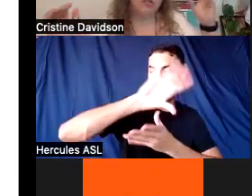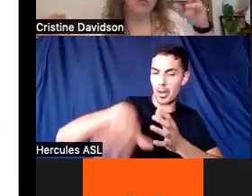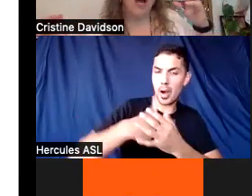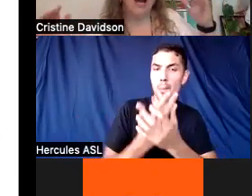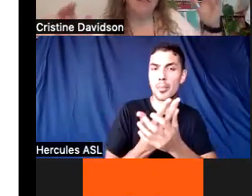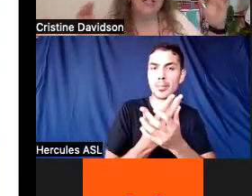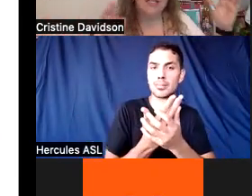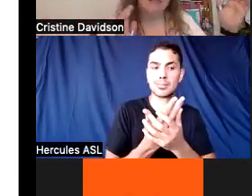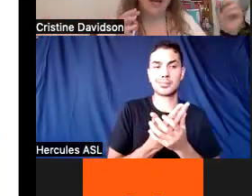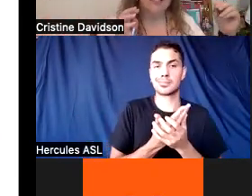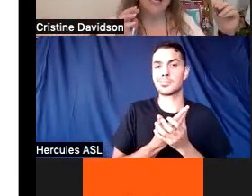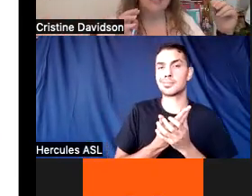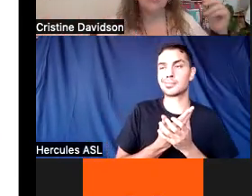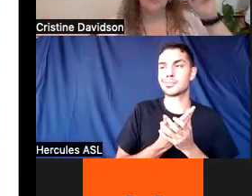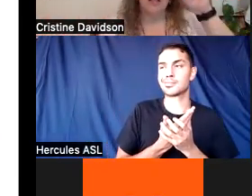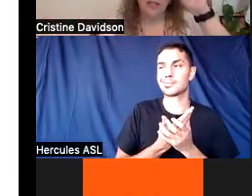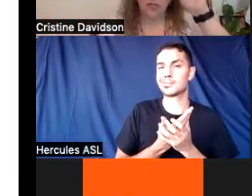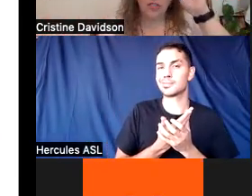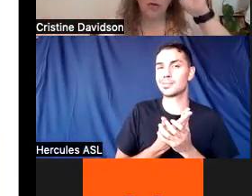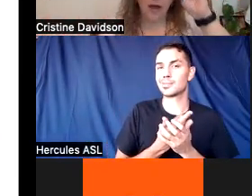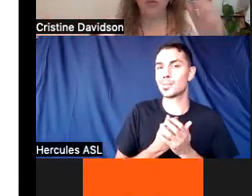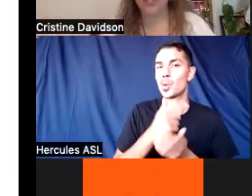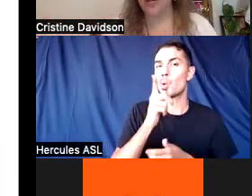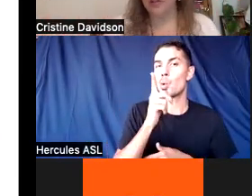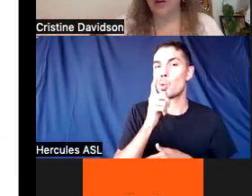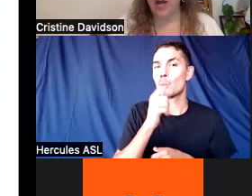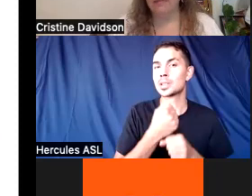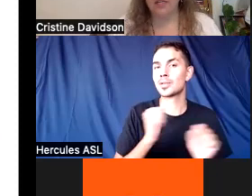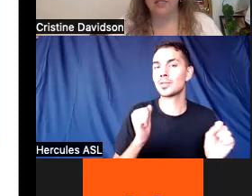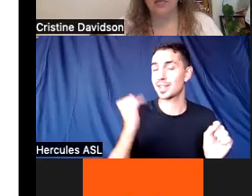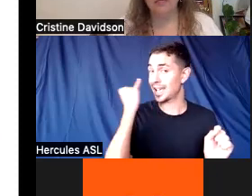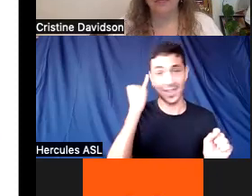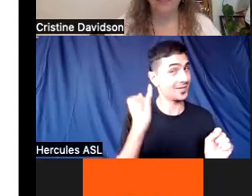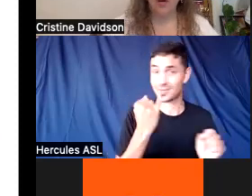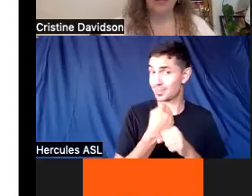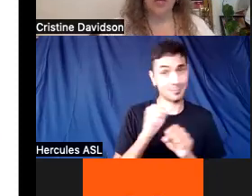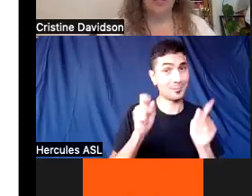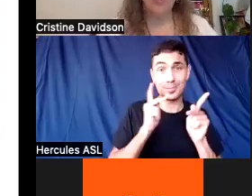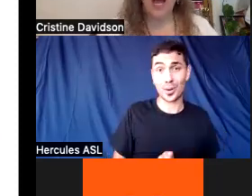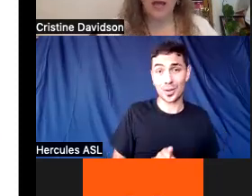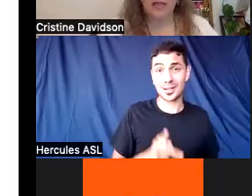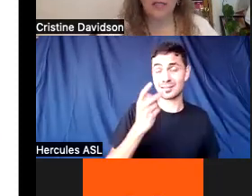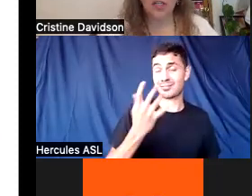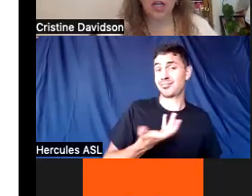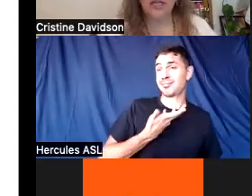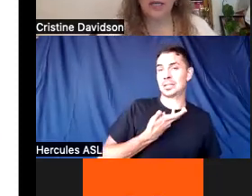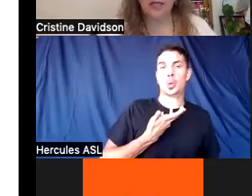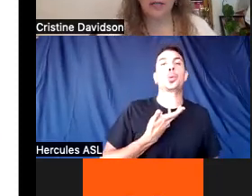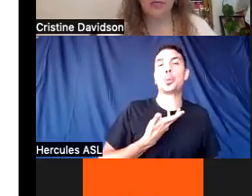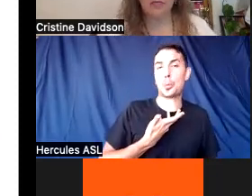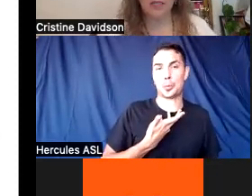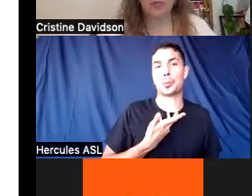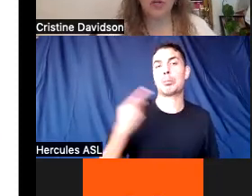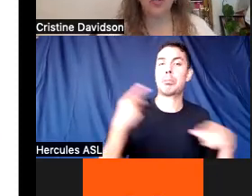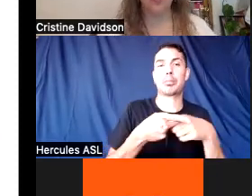people who have that safe access, then do so. That will strengthen our advocacy, right? And check